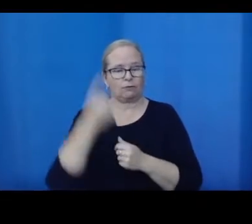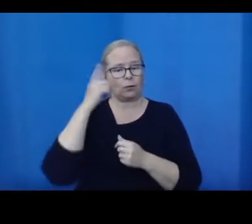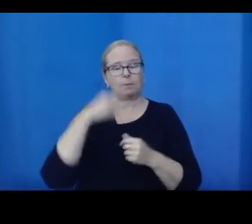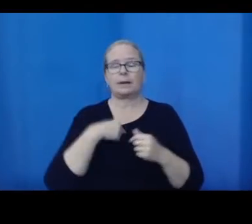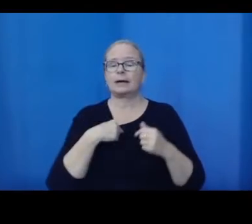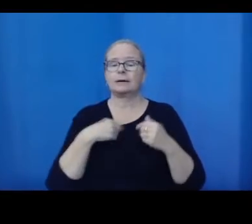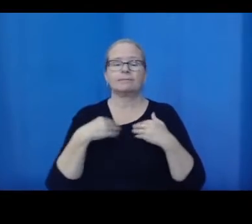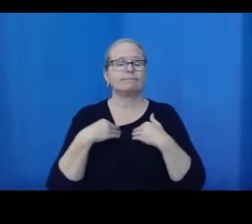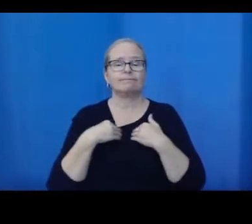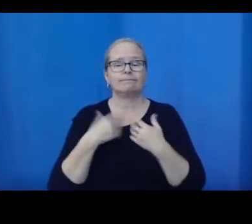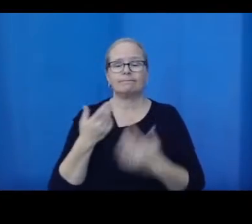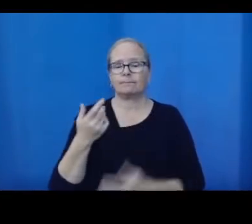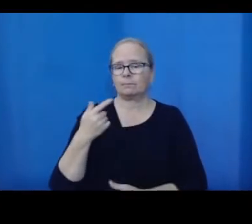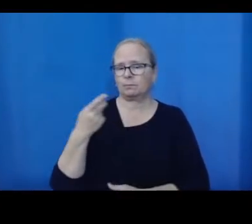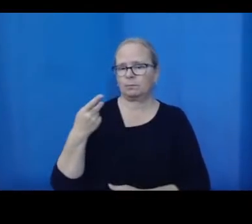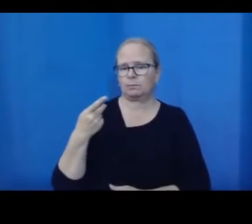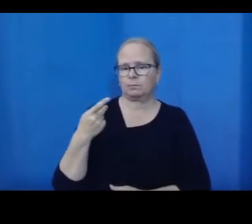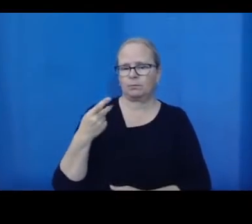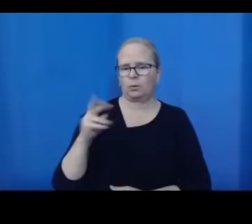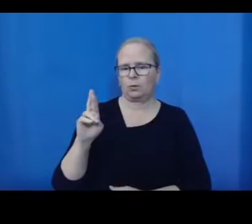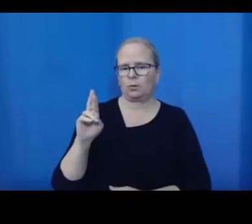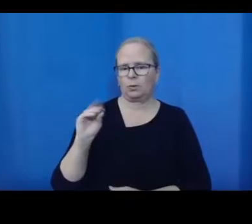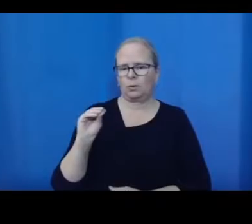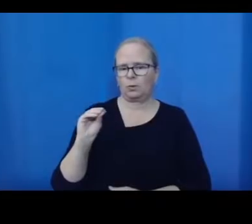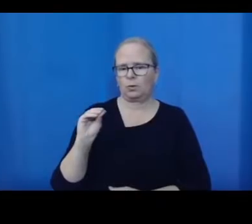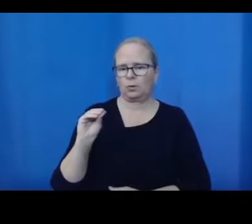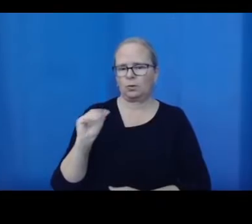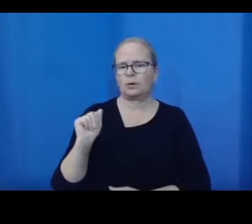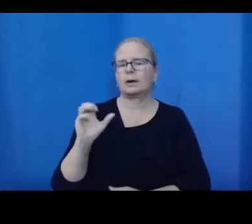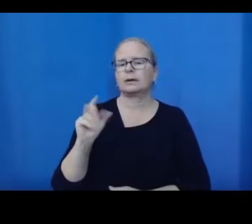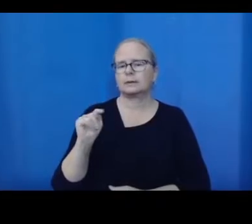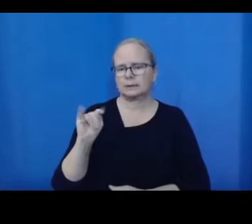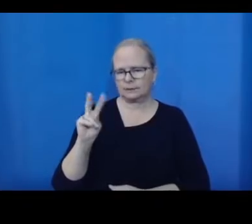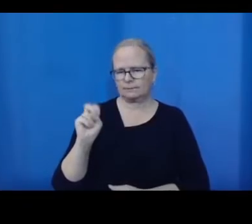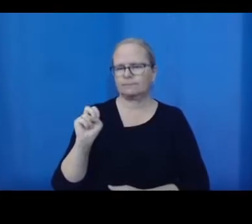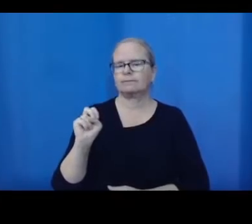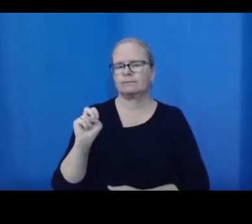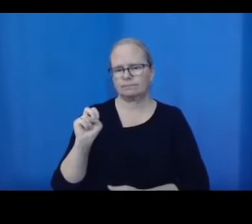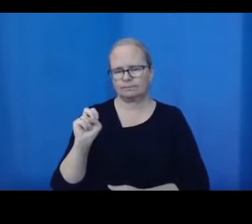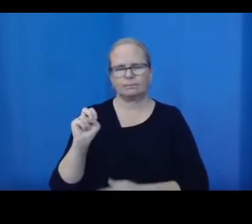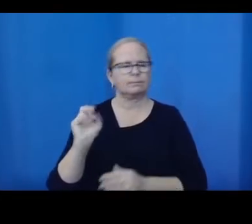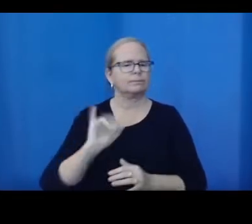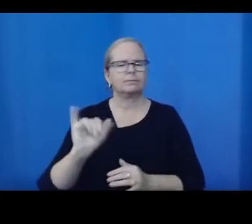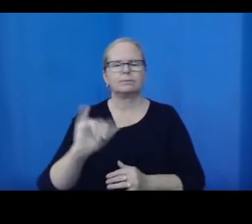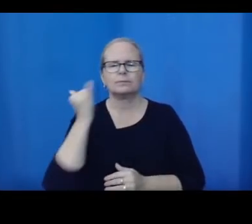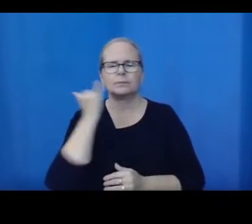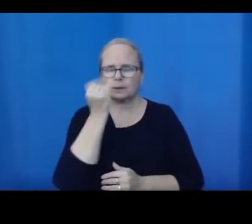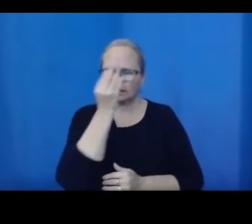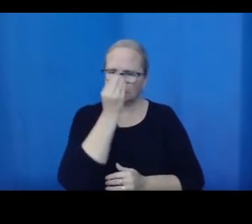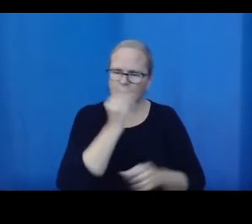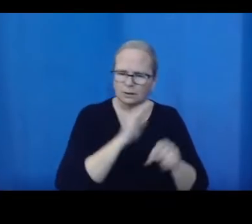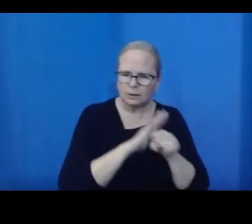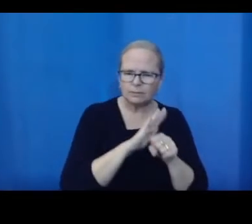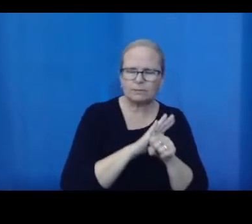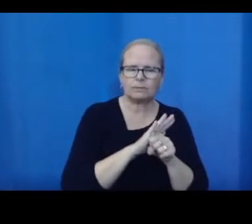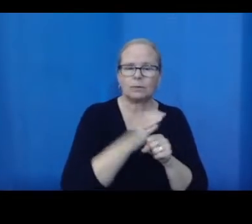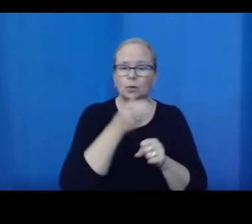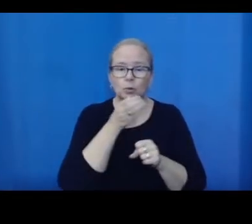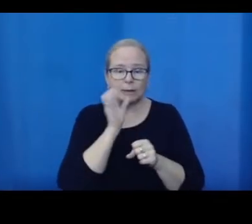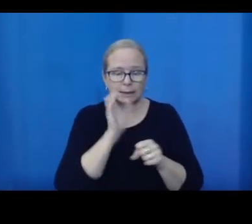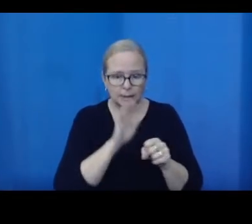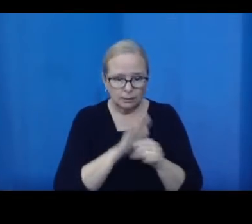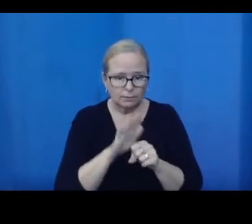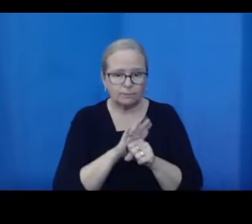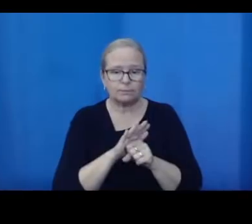about am I sleeping well? Am I hydrating? Am I eating regularly? But for me, you know, I need